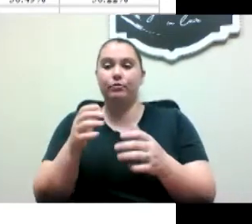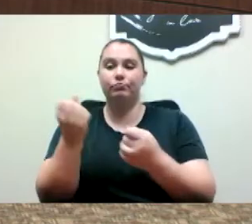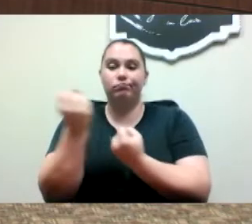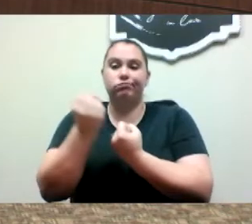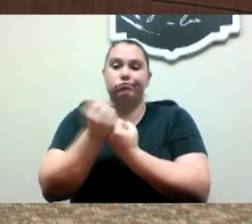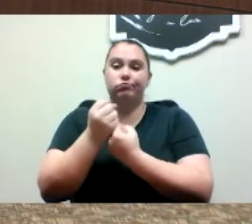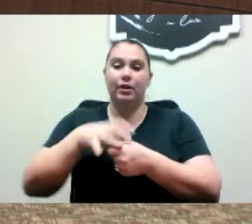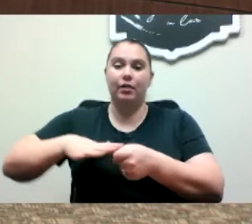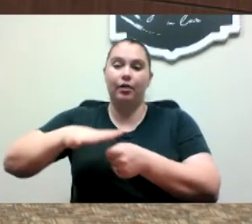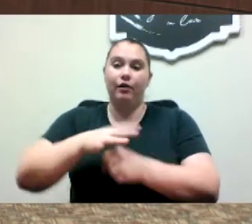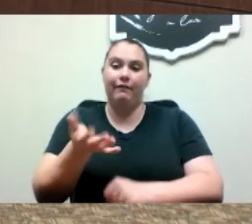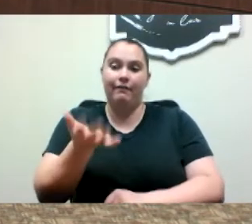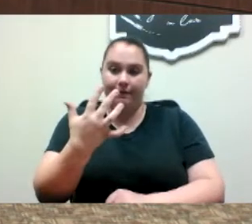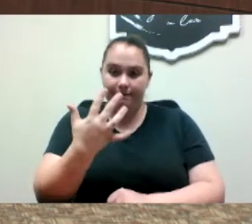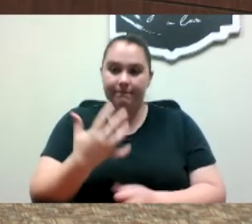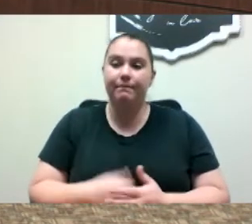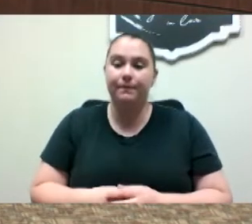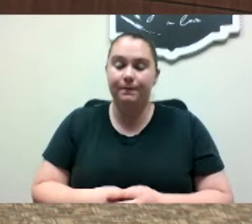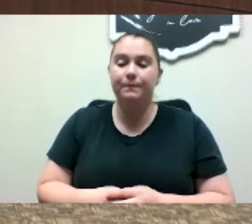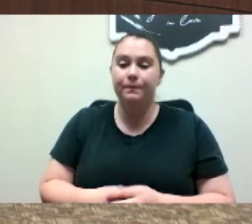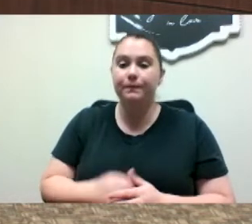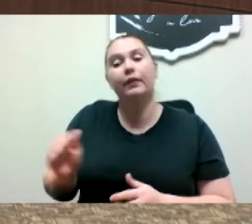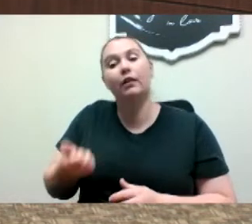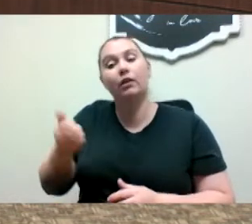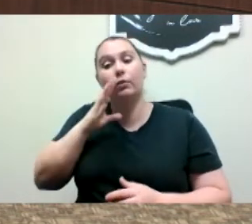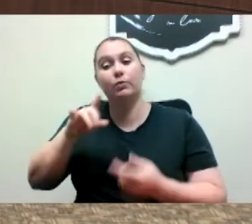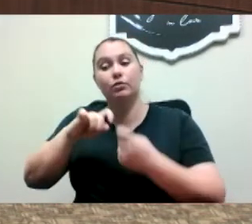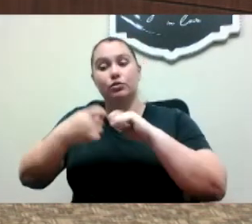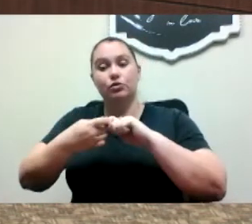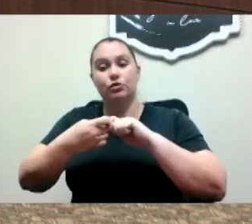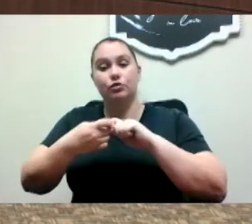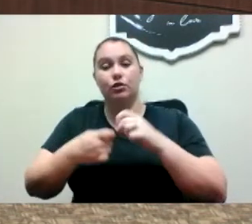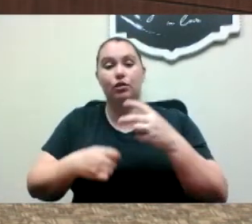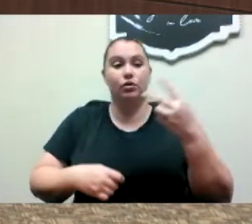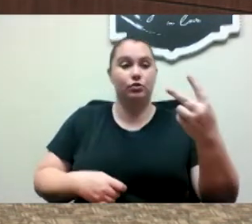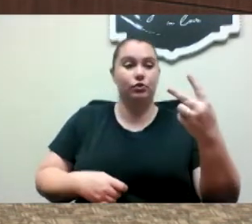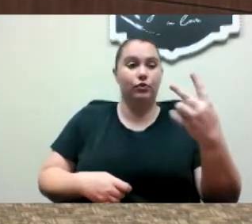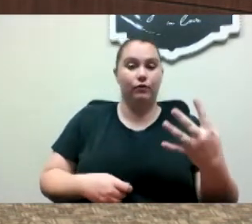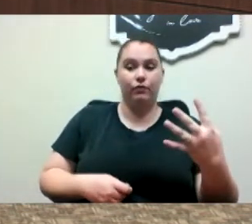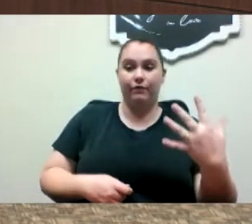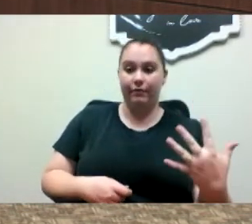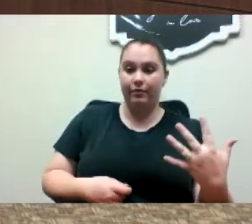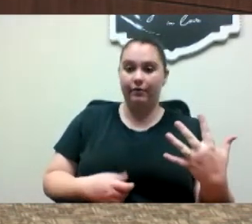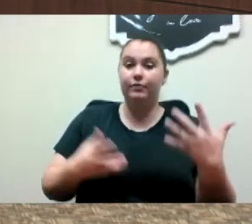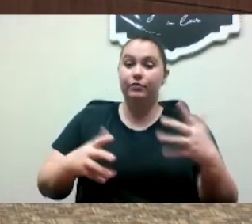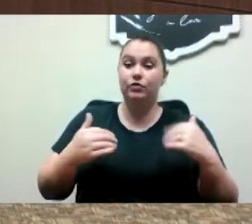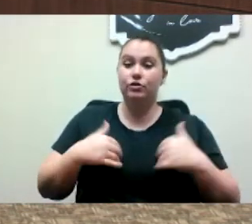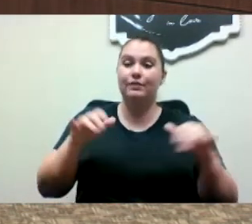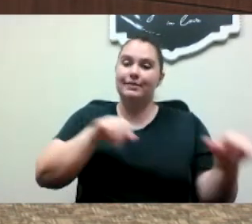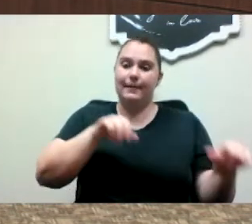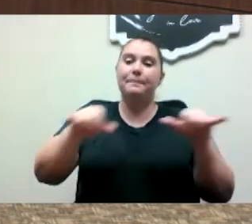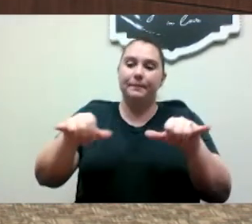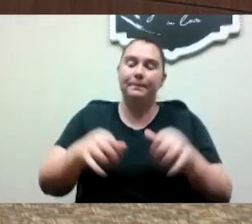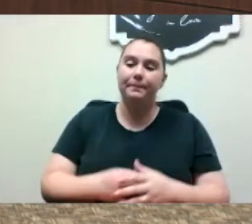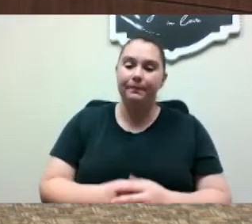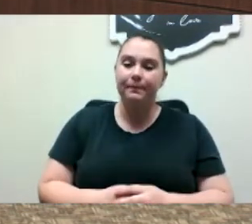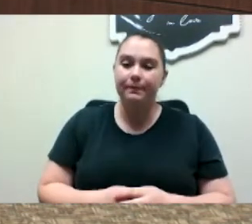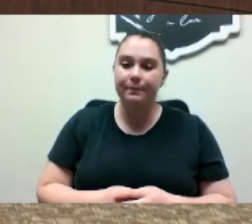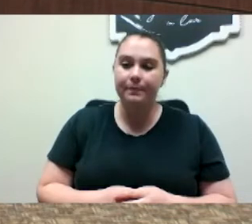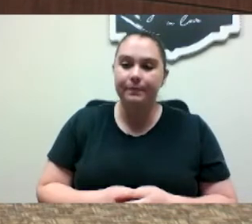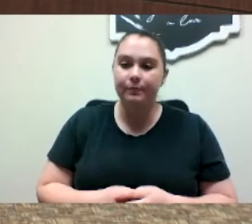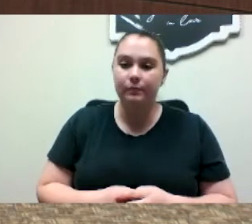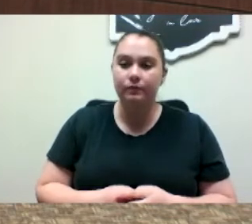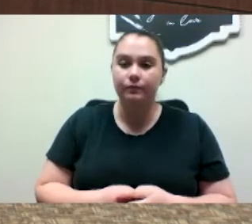But the other changes that affect 2, 4, and 5 are the same in both variations. Mm-hmm.